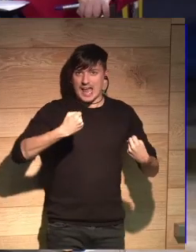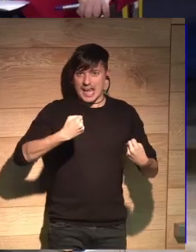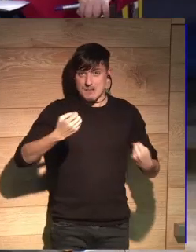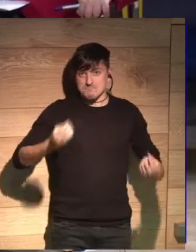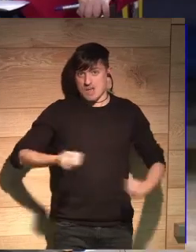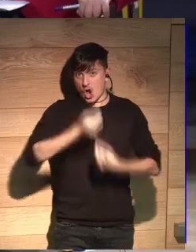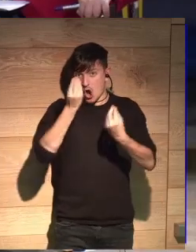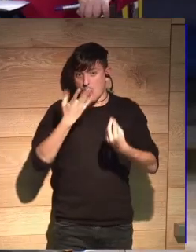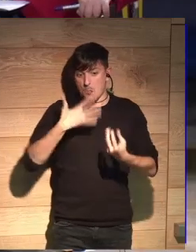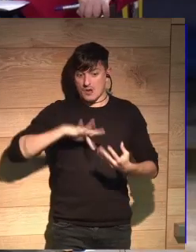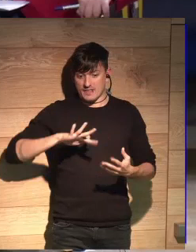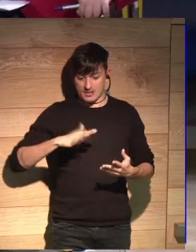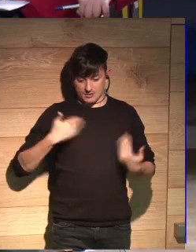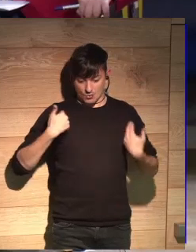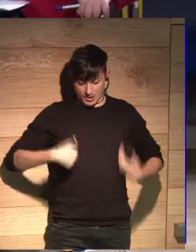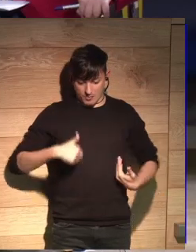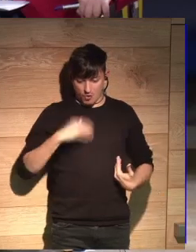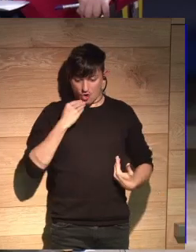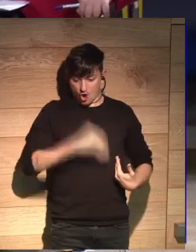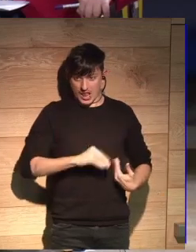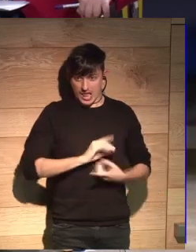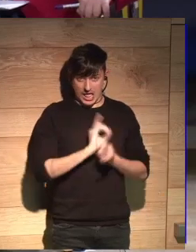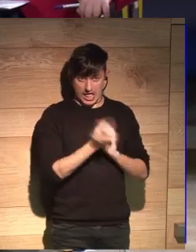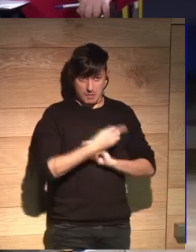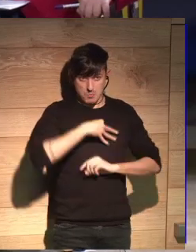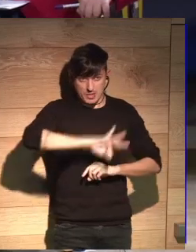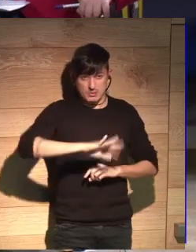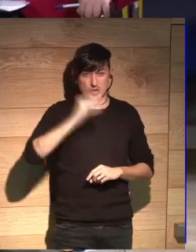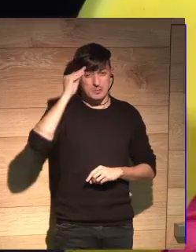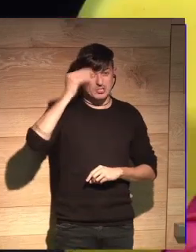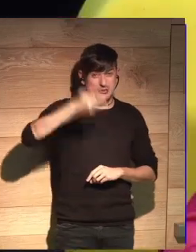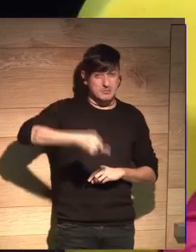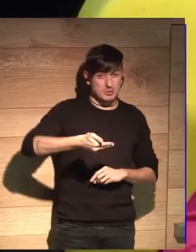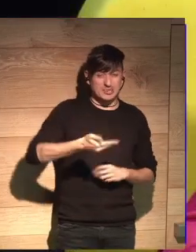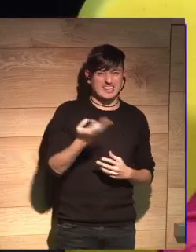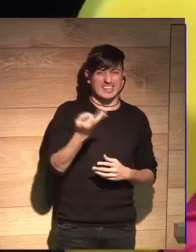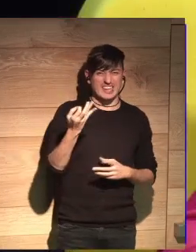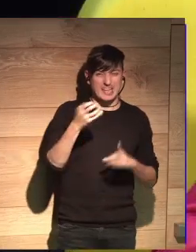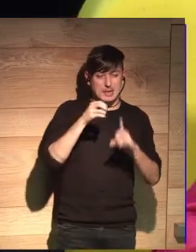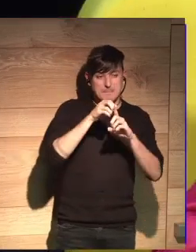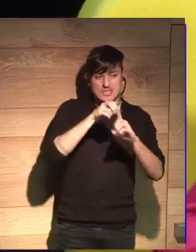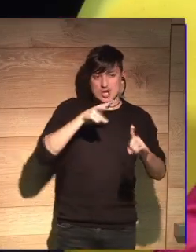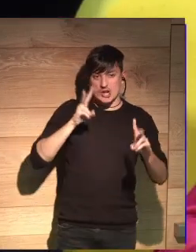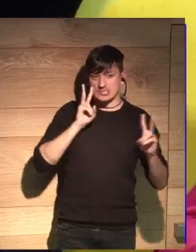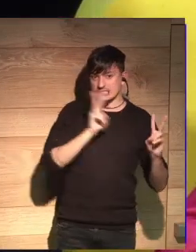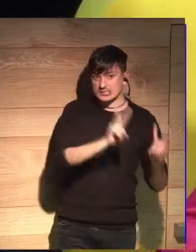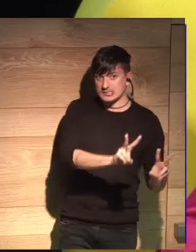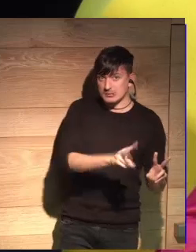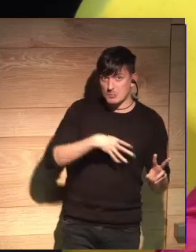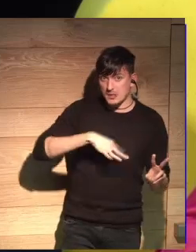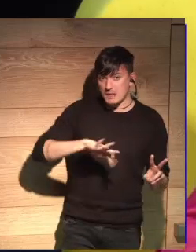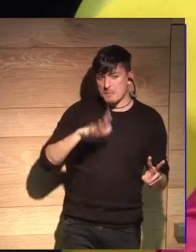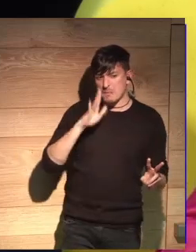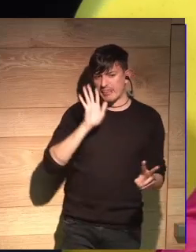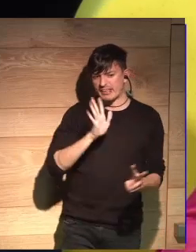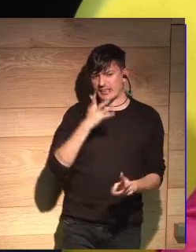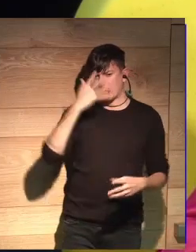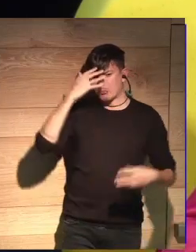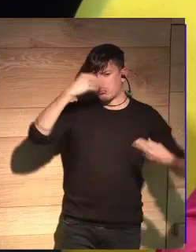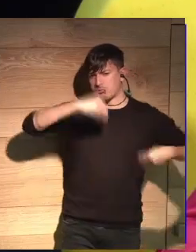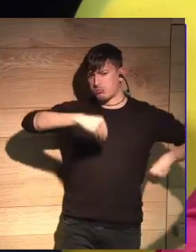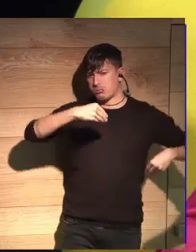the important part is these visions might look foolish eventually, but we learn a lot by having foolish visions